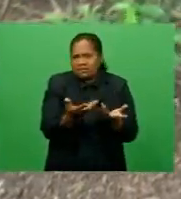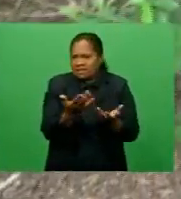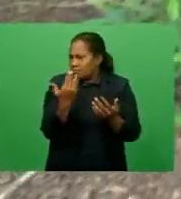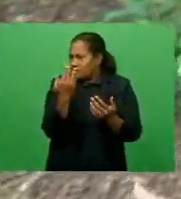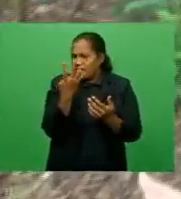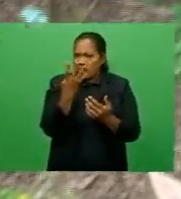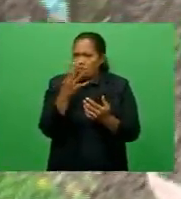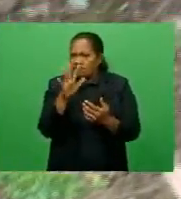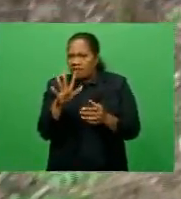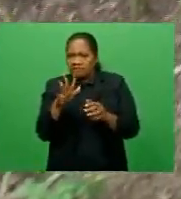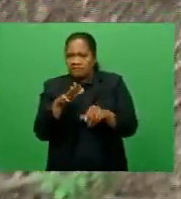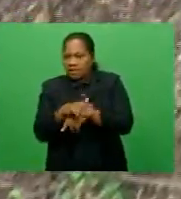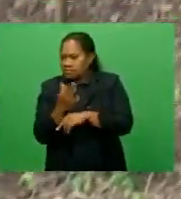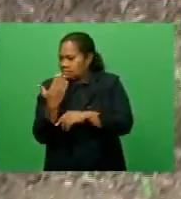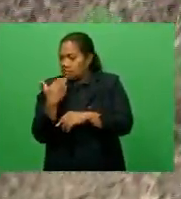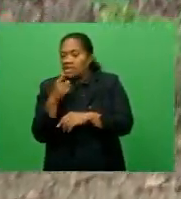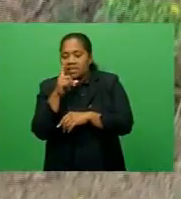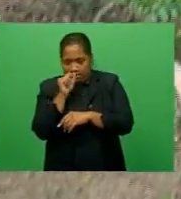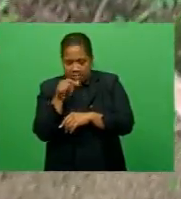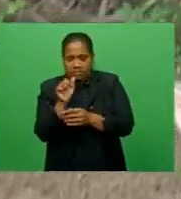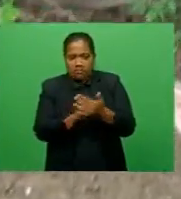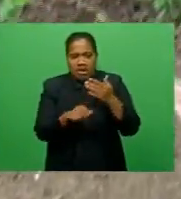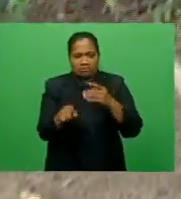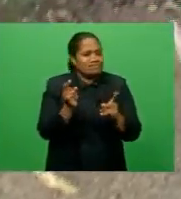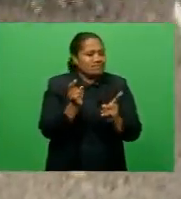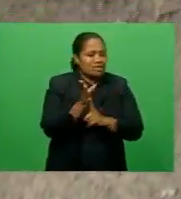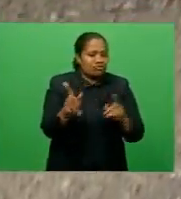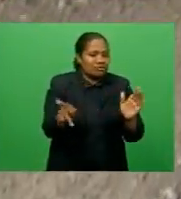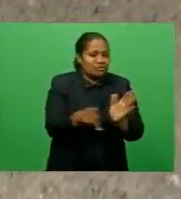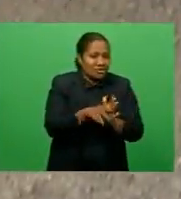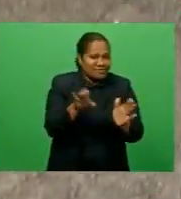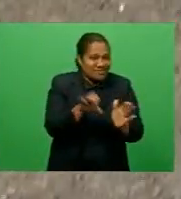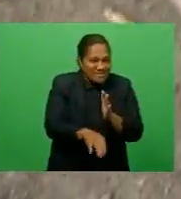pork at $7 or $8 a kilo on special prices.